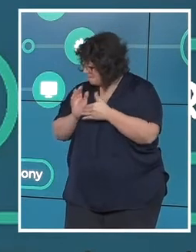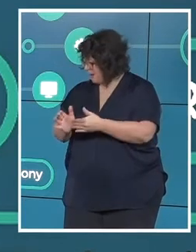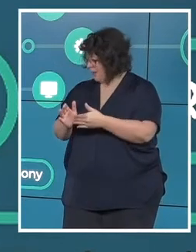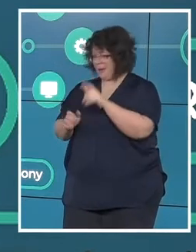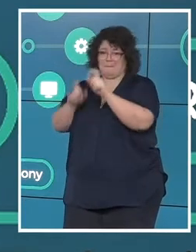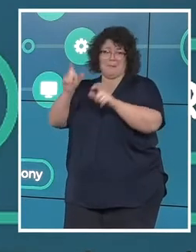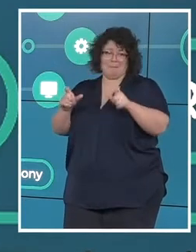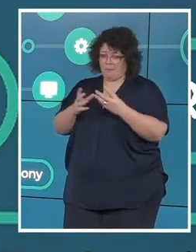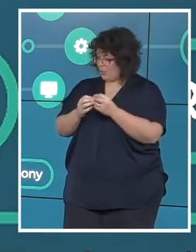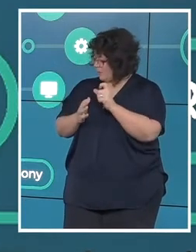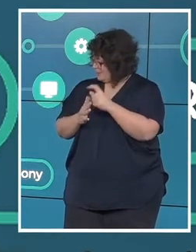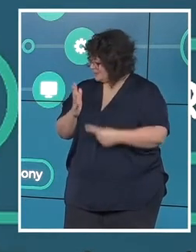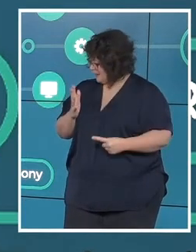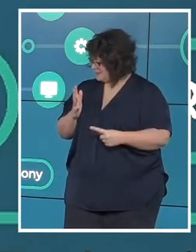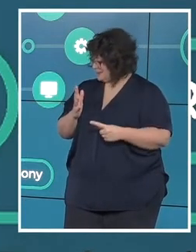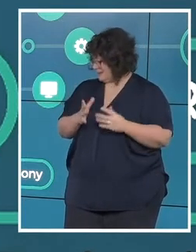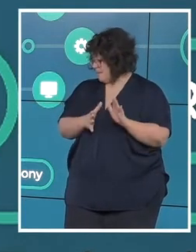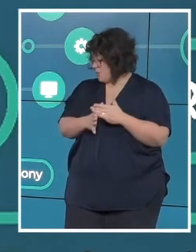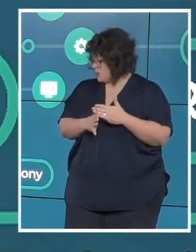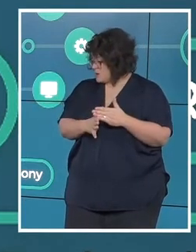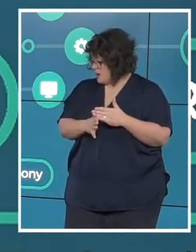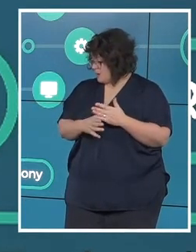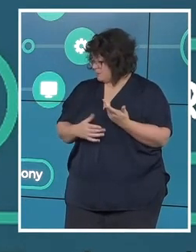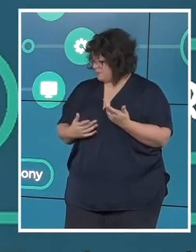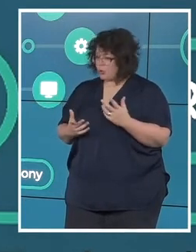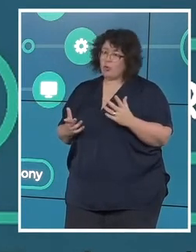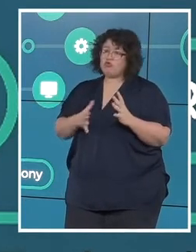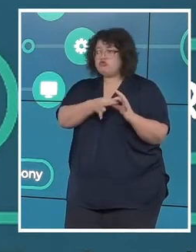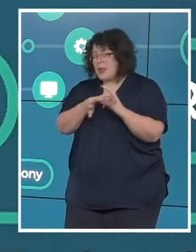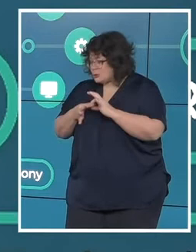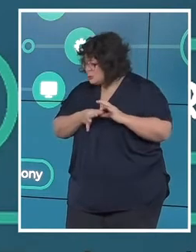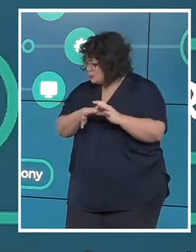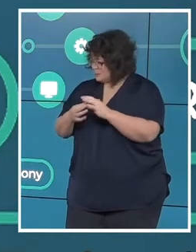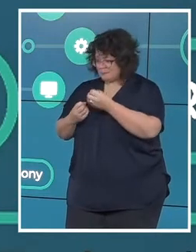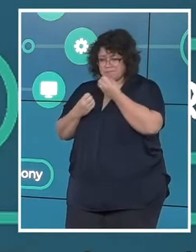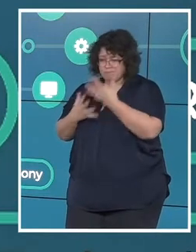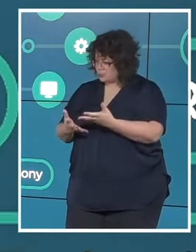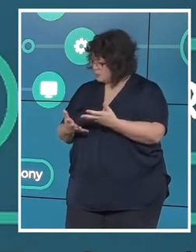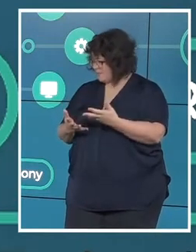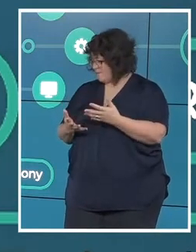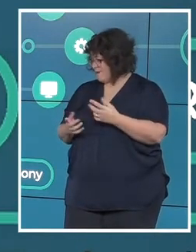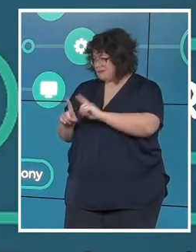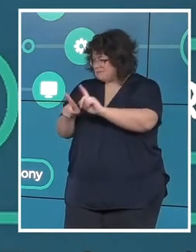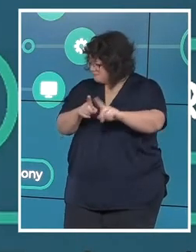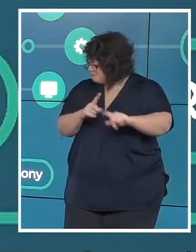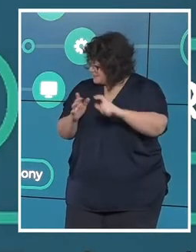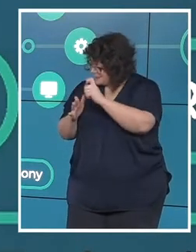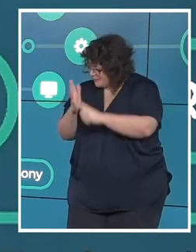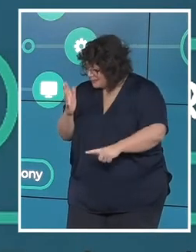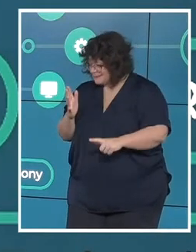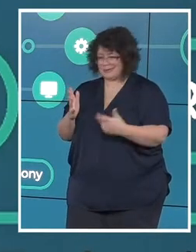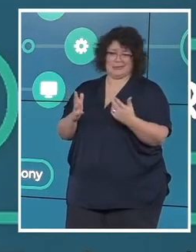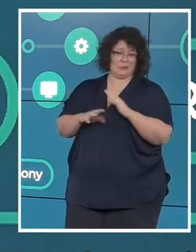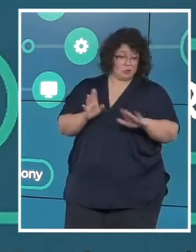beautiful across disabilities, across disabled and non-disabled. So the more diverse we can make our